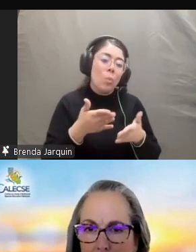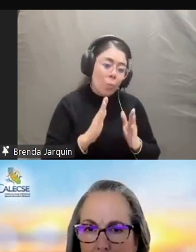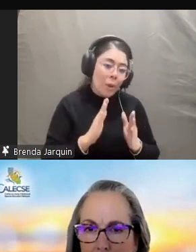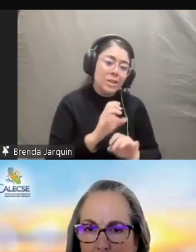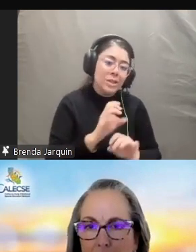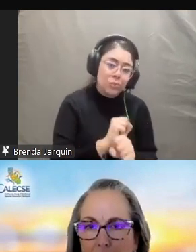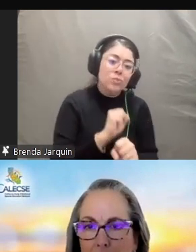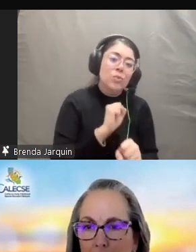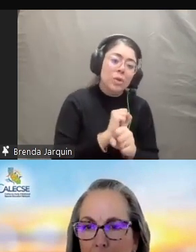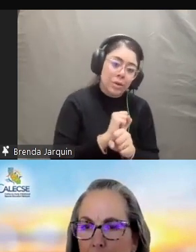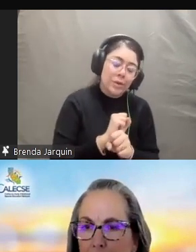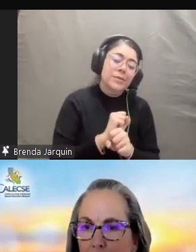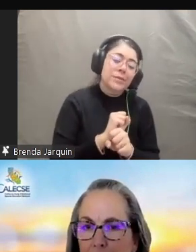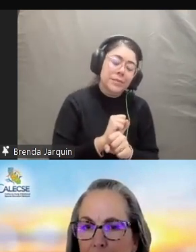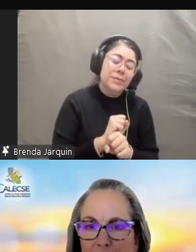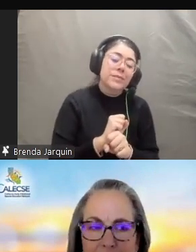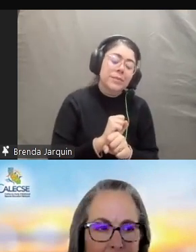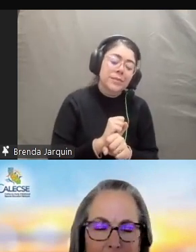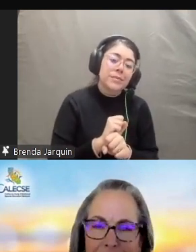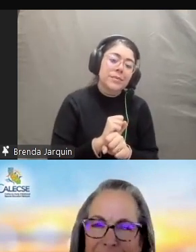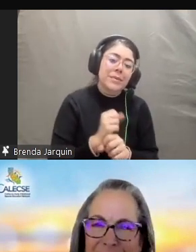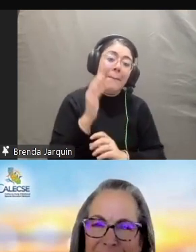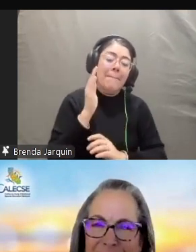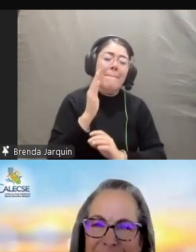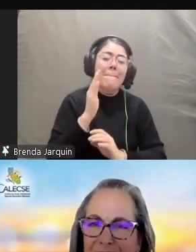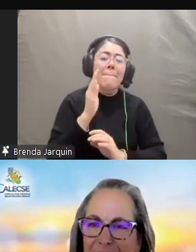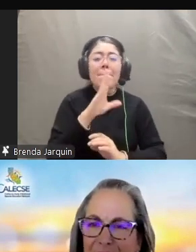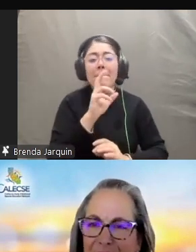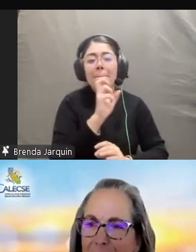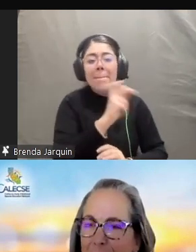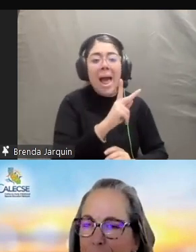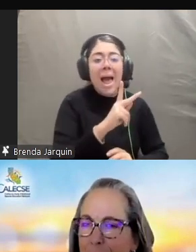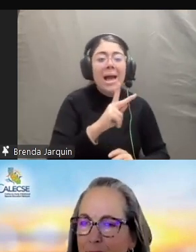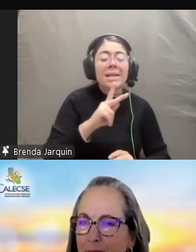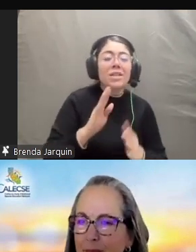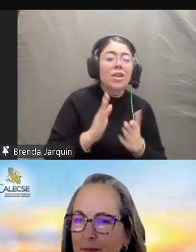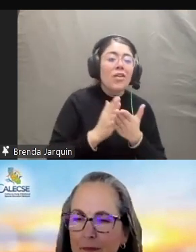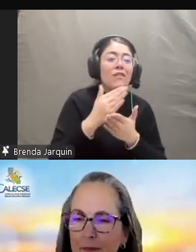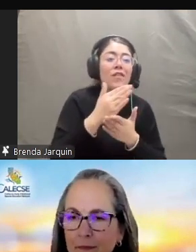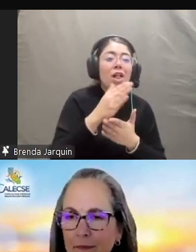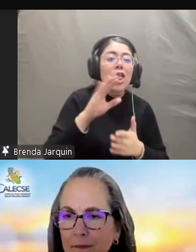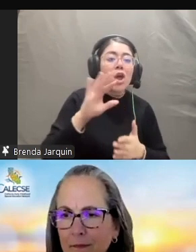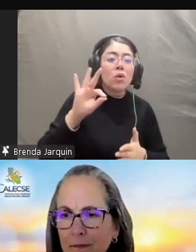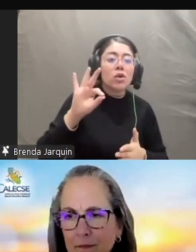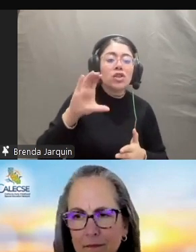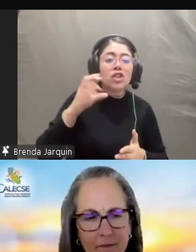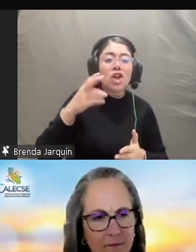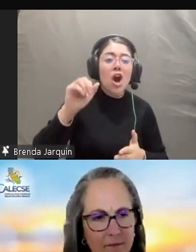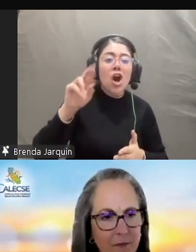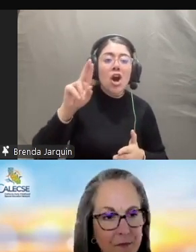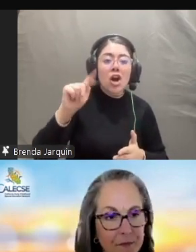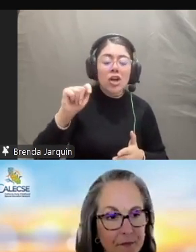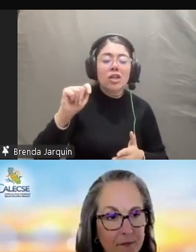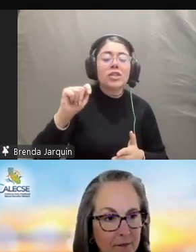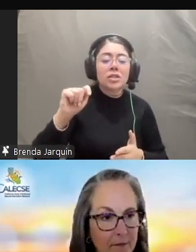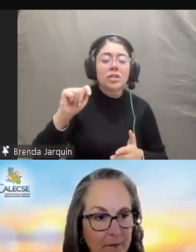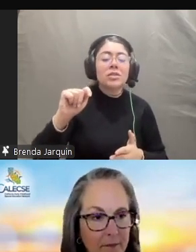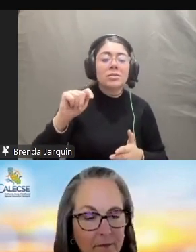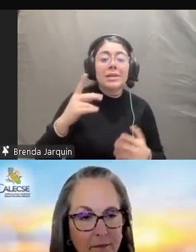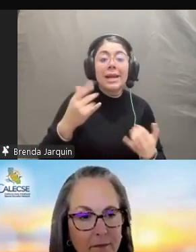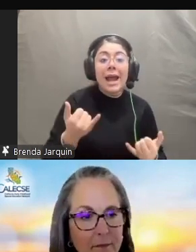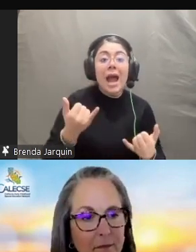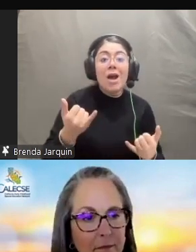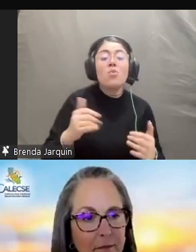Going back to the flow chart, we're in section B on page 3, and we're at steps 6 and